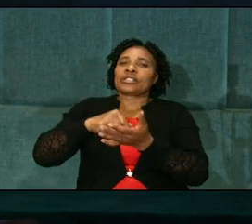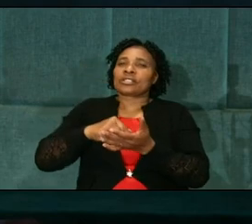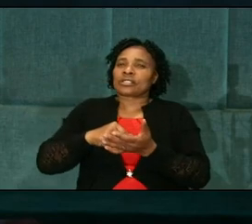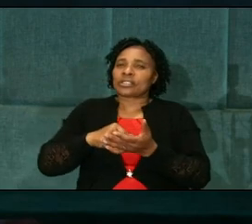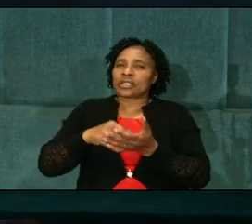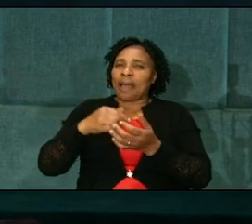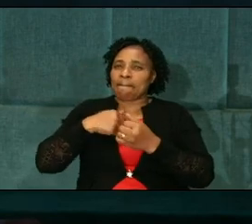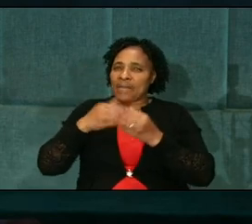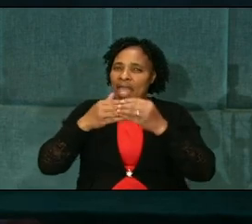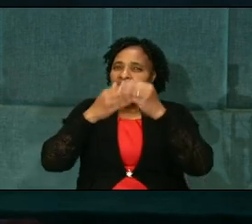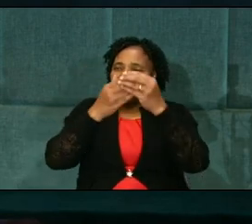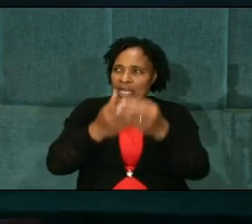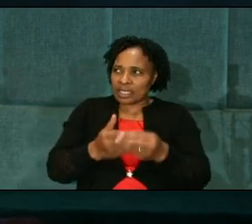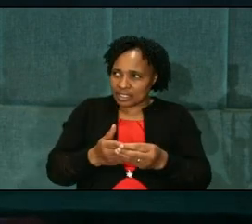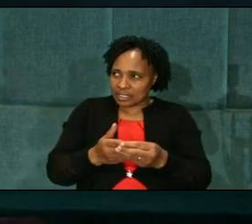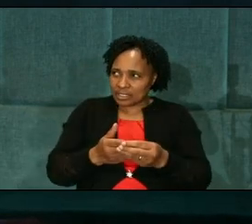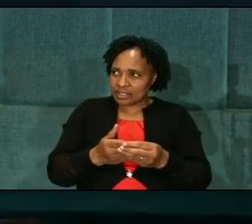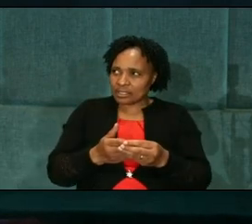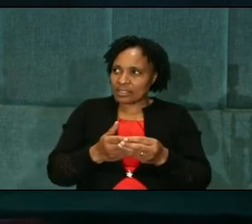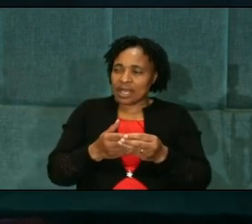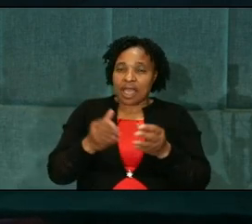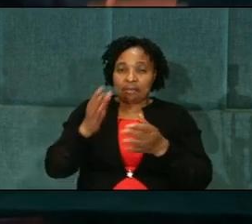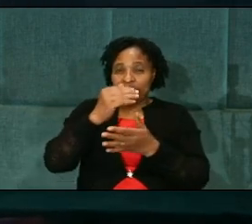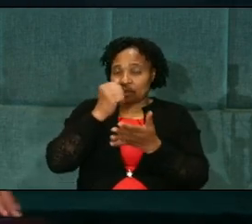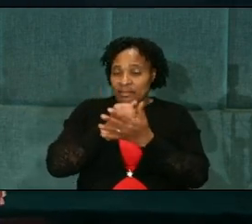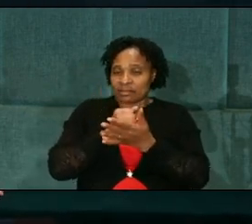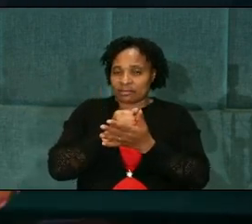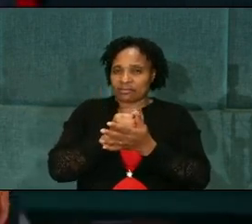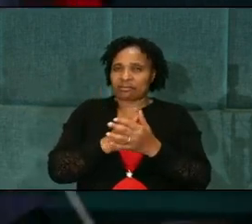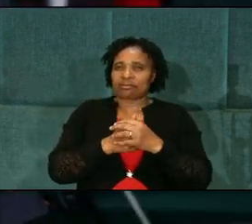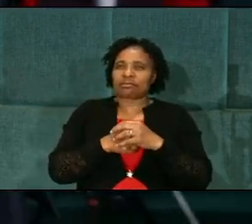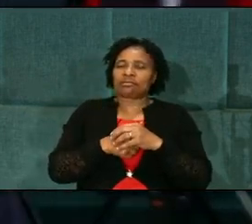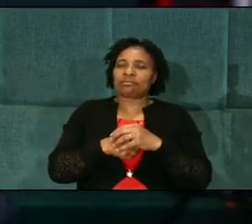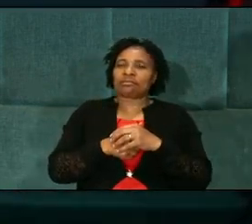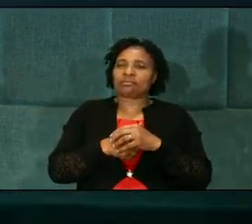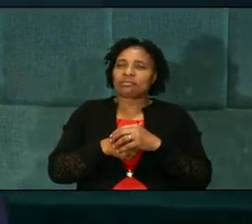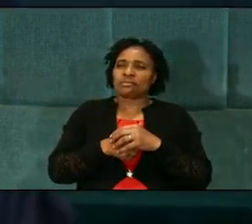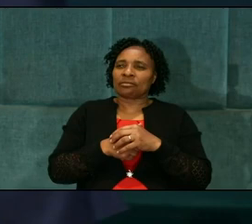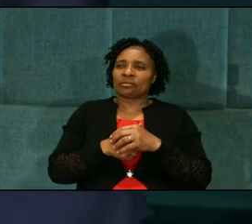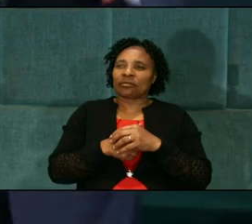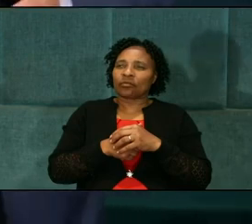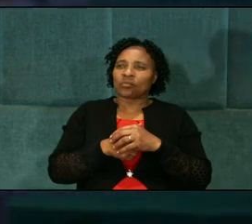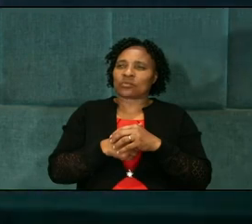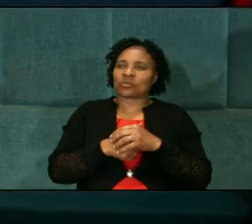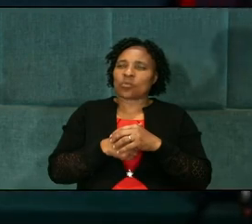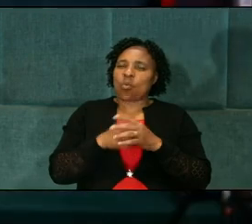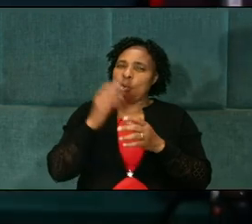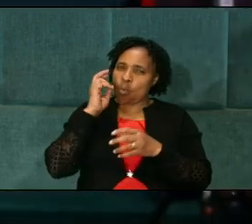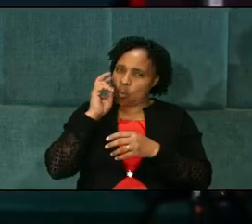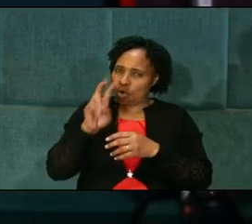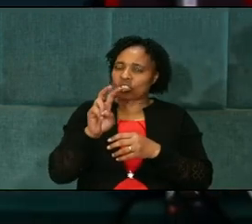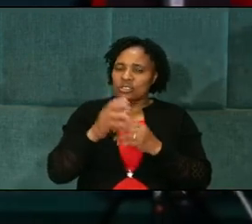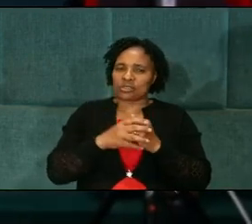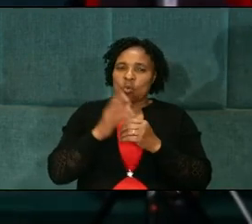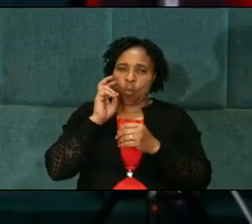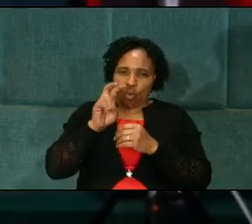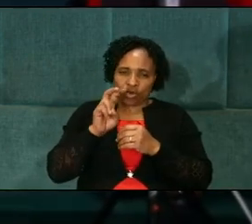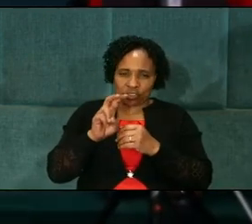I'm guided by her. Amen? Yes. But hey, okay,